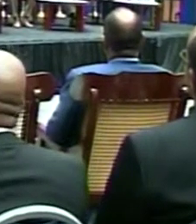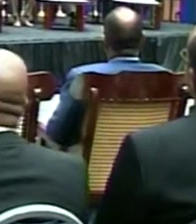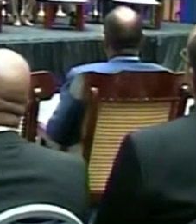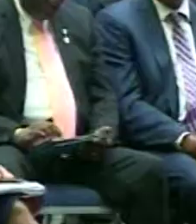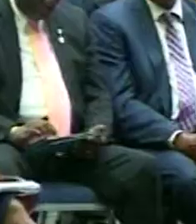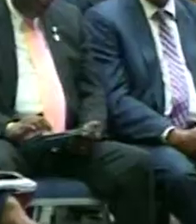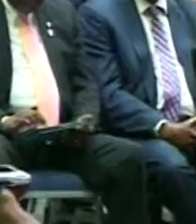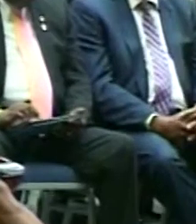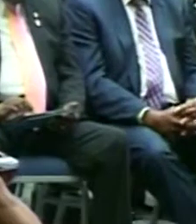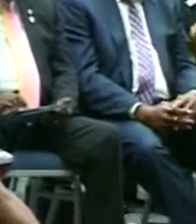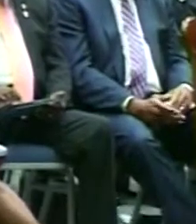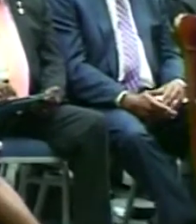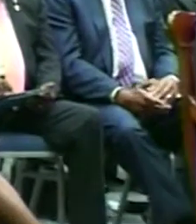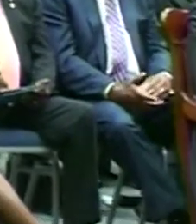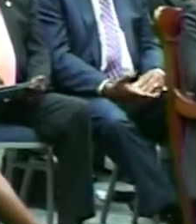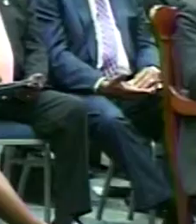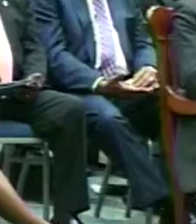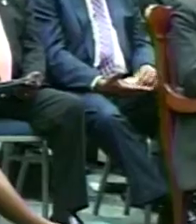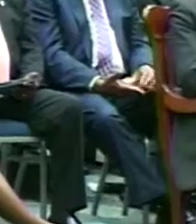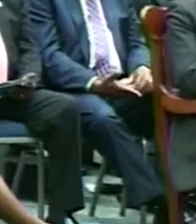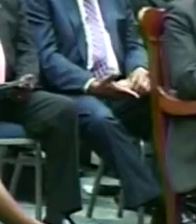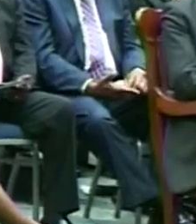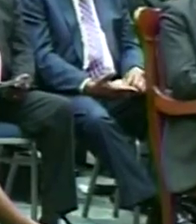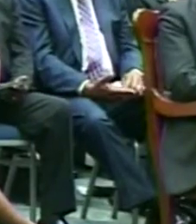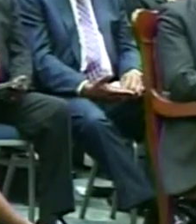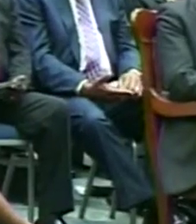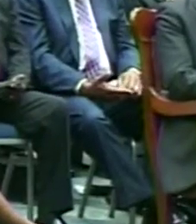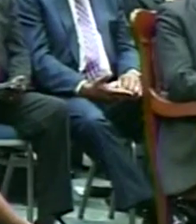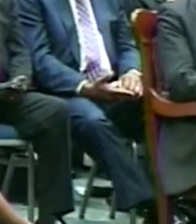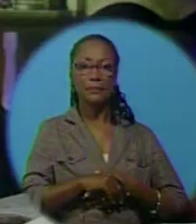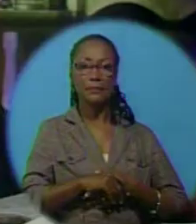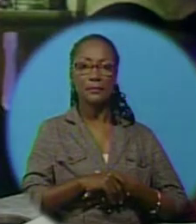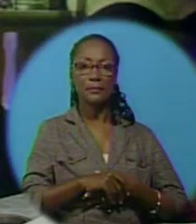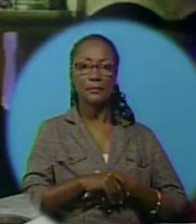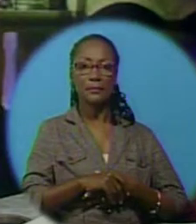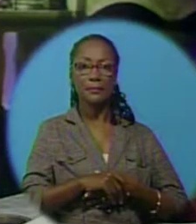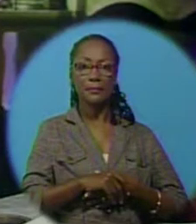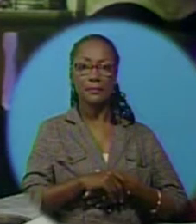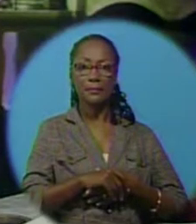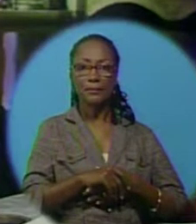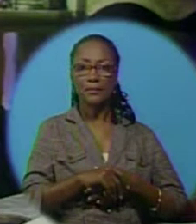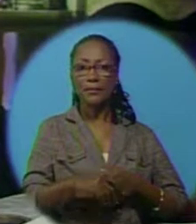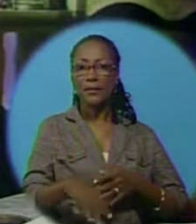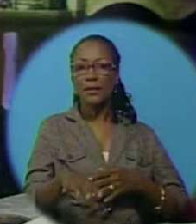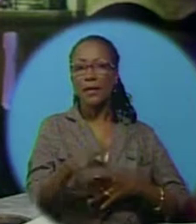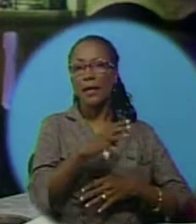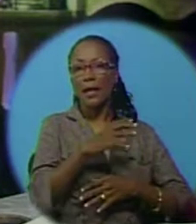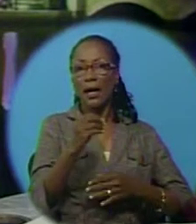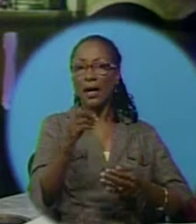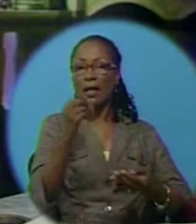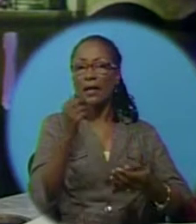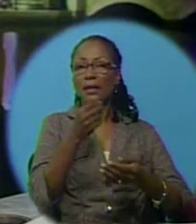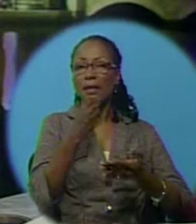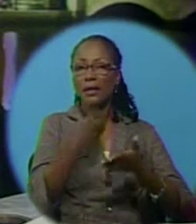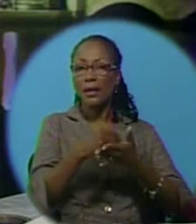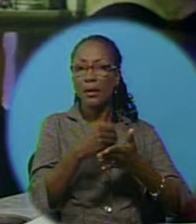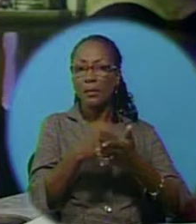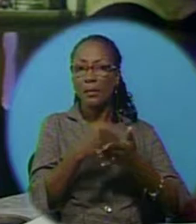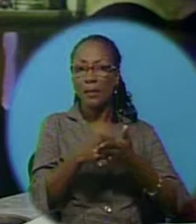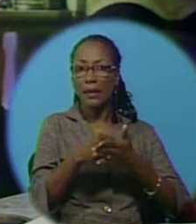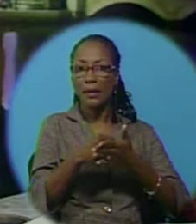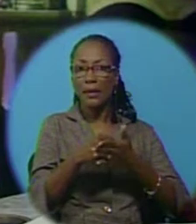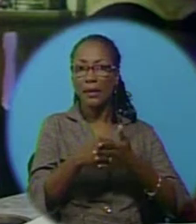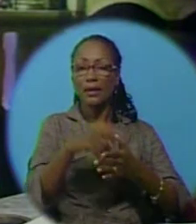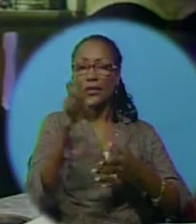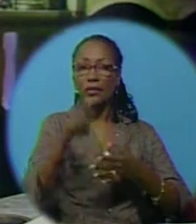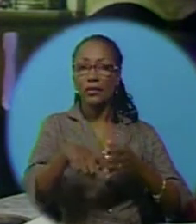one of equality. The revenue gained from the eradication of that debt, she says, should be placed in a resilience fund for the development of the region.